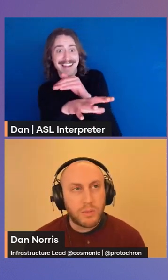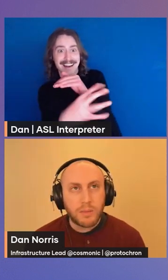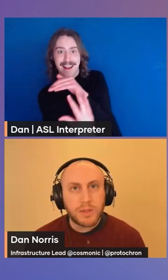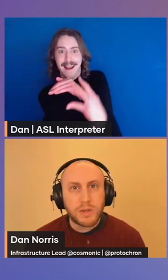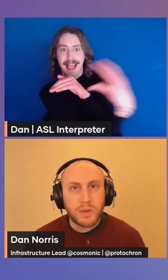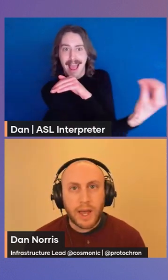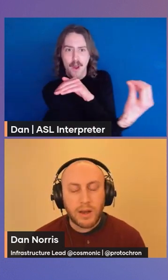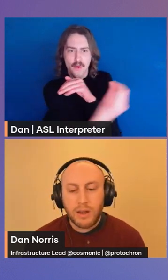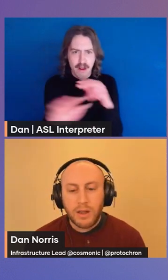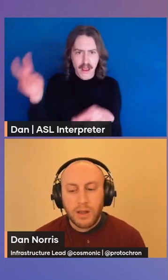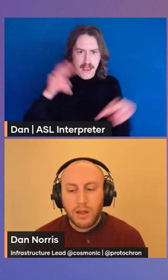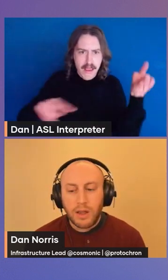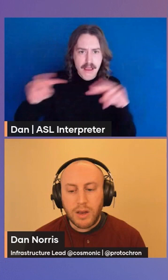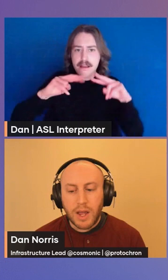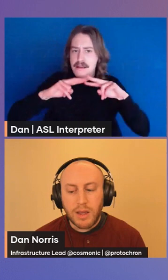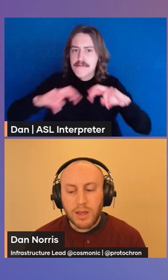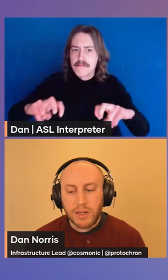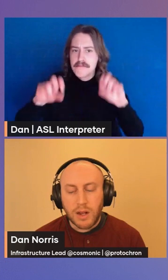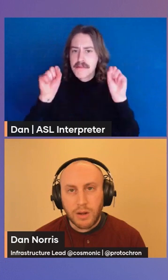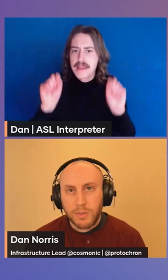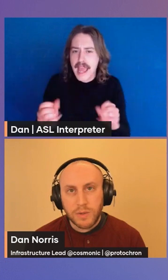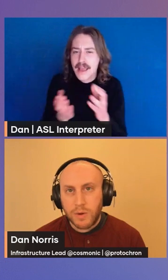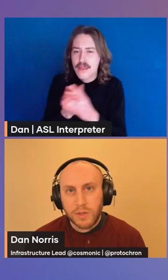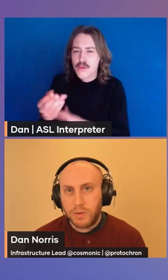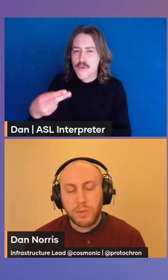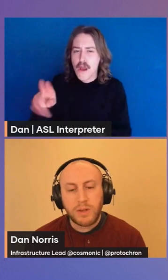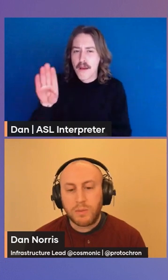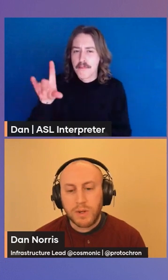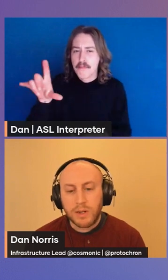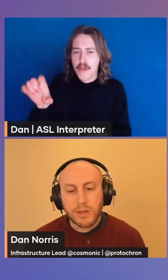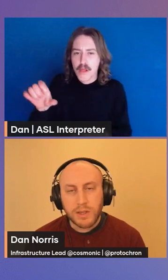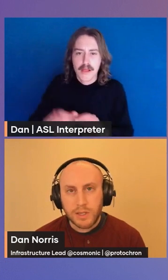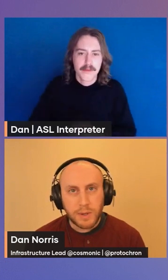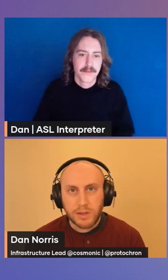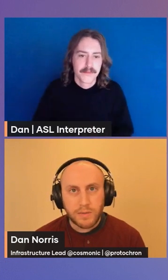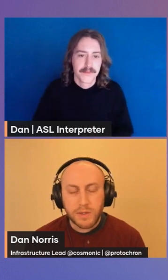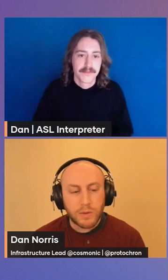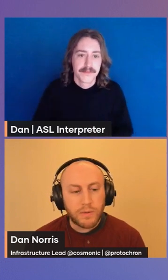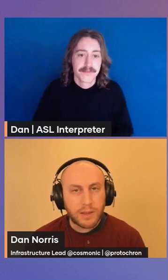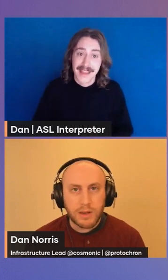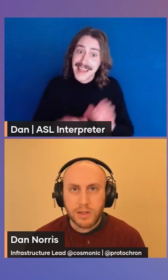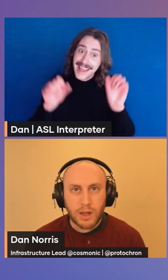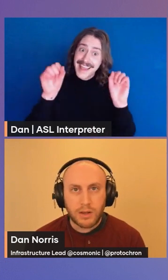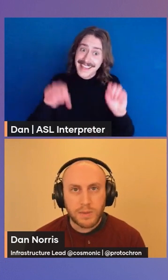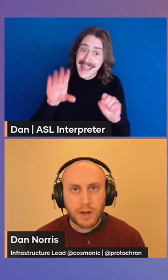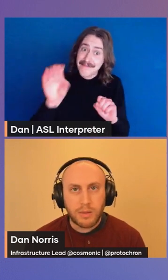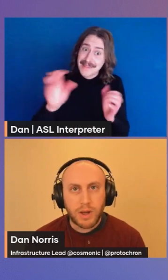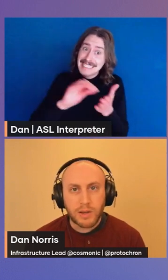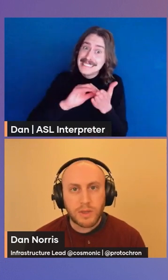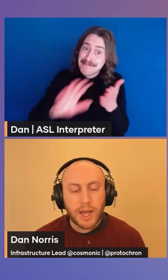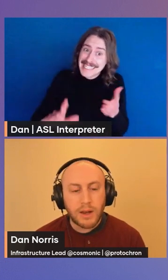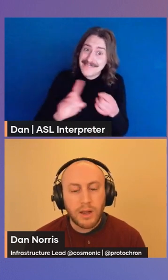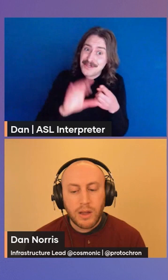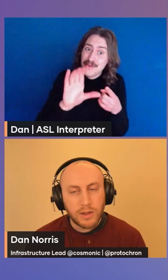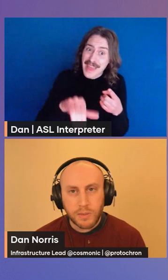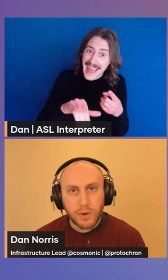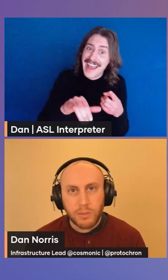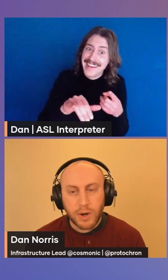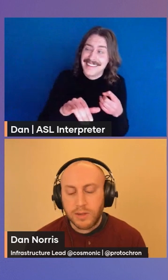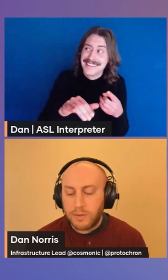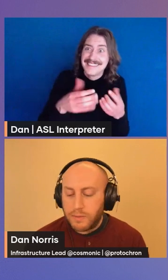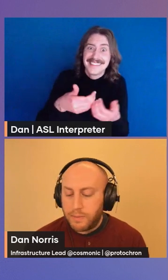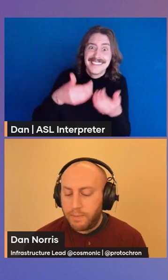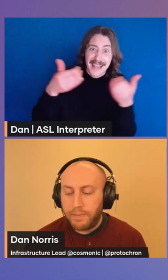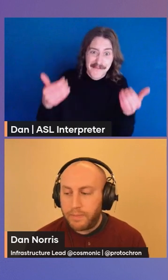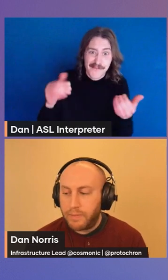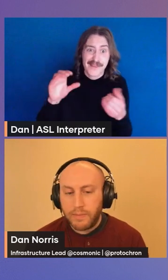To be able to do that in anything that's not open source would be ridiculously expensive. So the fact that it just kind of comes out of the box with that is pretty